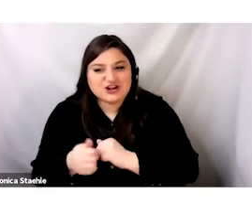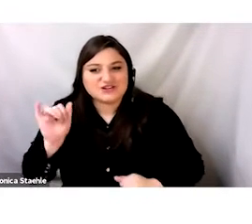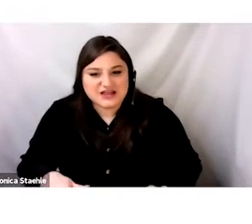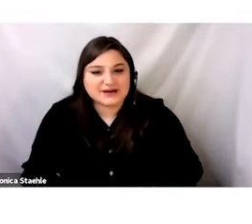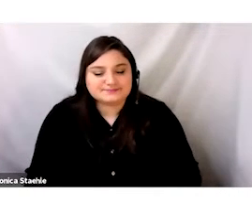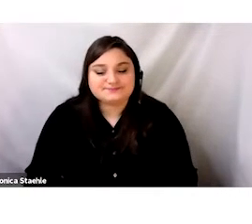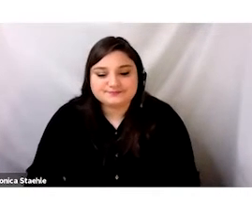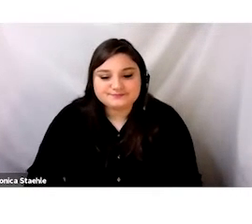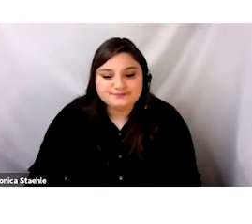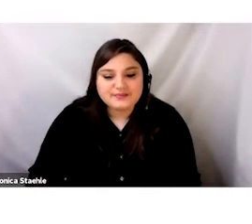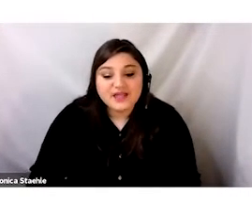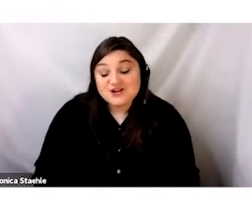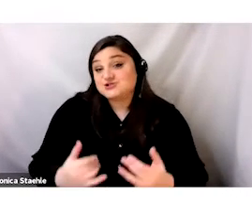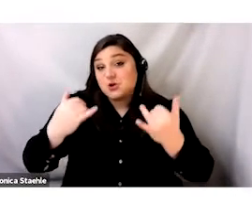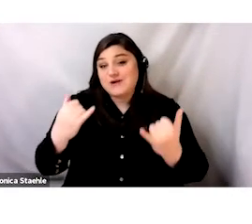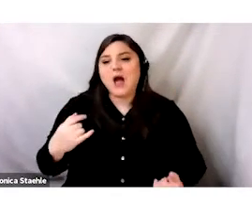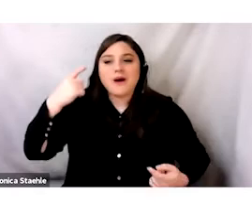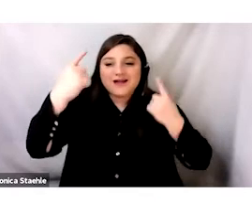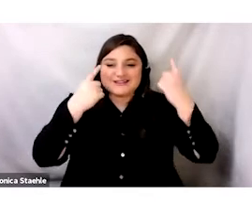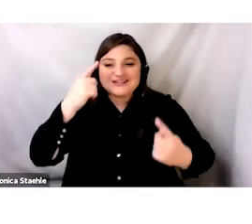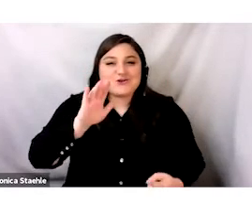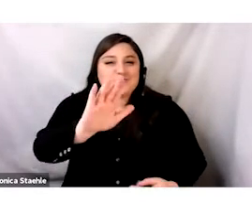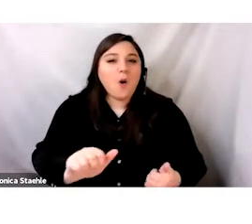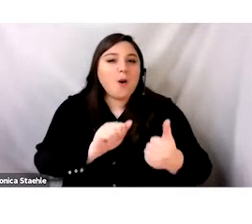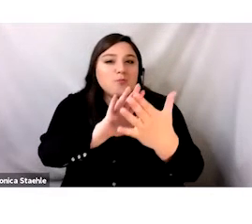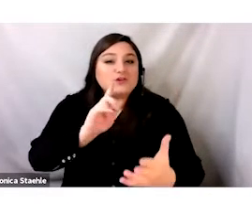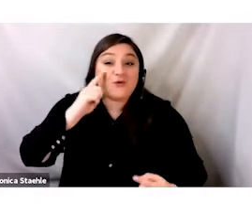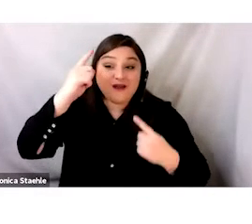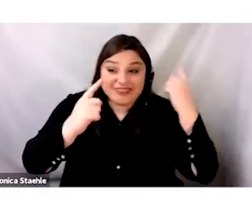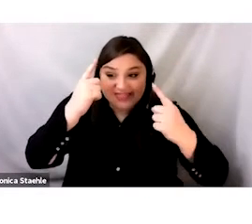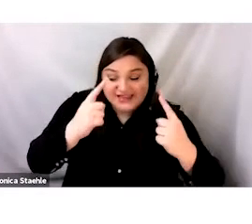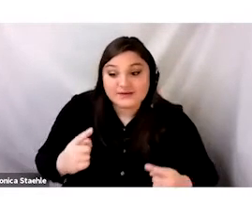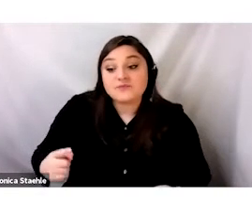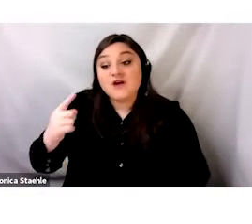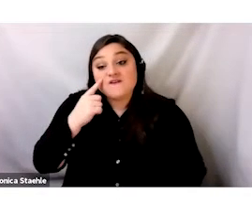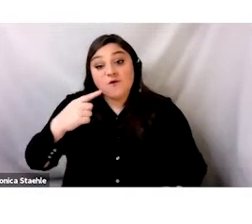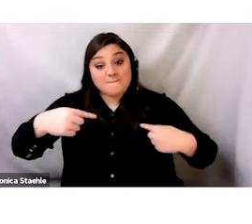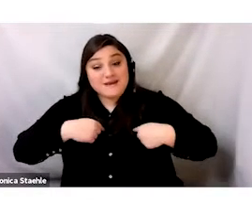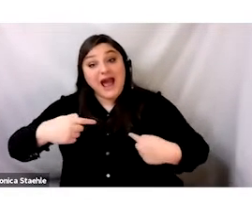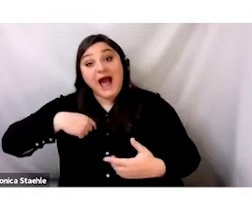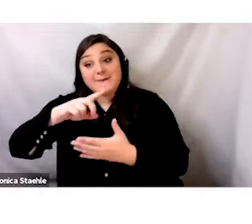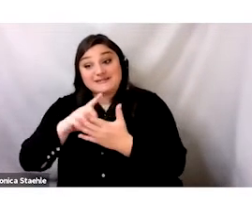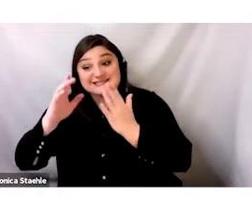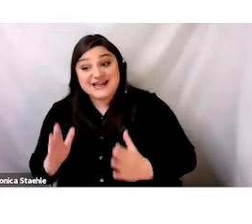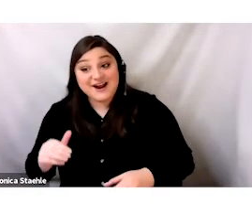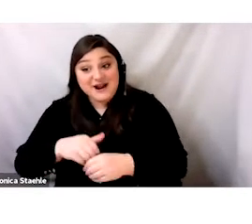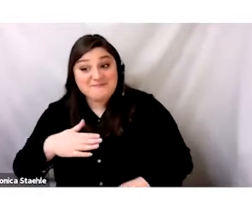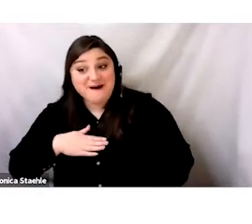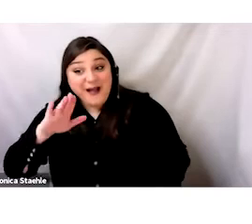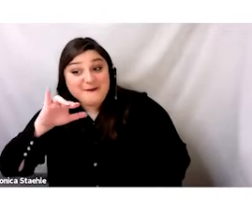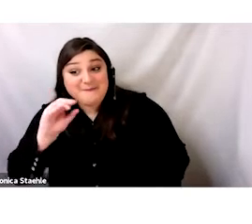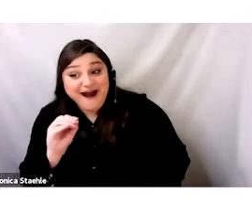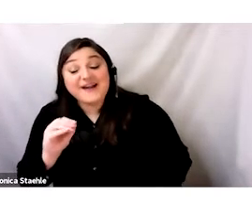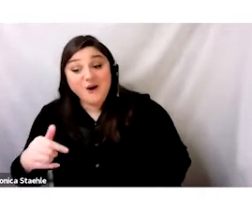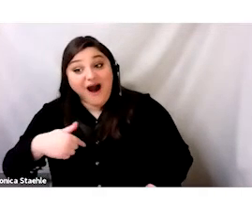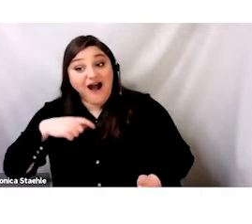you? I don't know if you realize this yet, but in addition to me having designer in my bio, you need to add it to yours as well. You